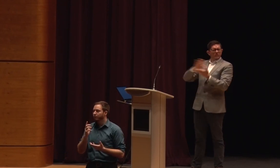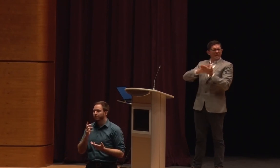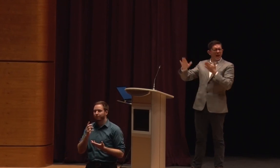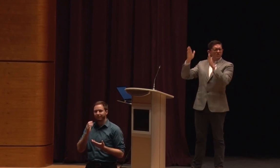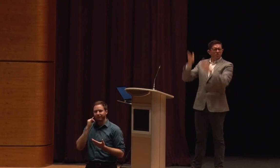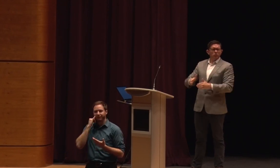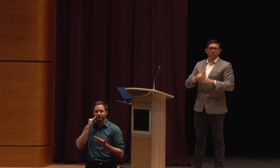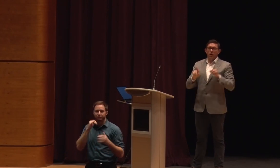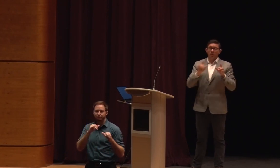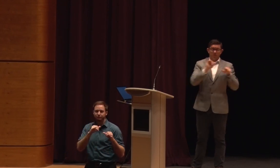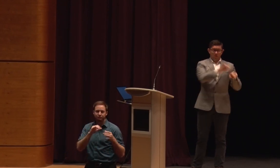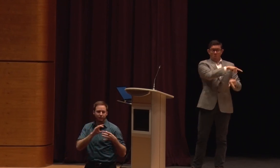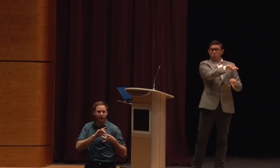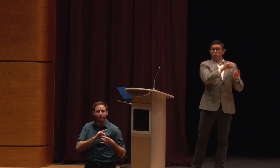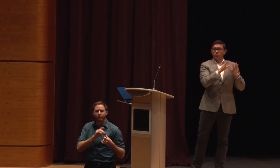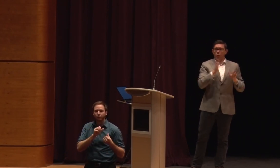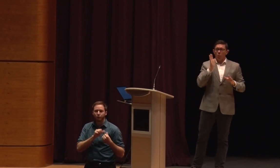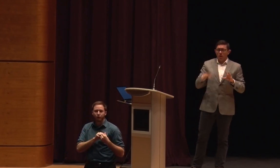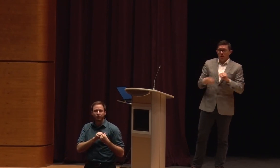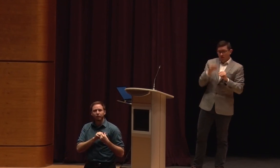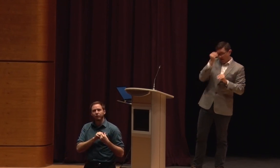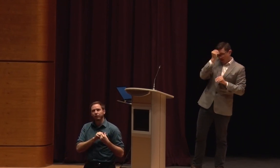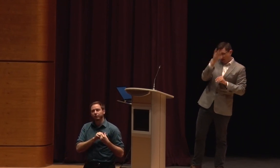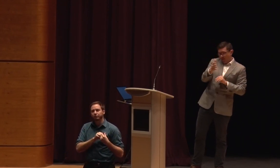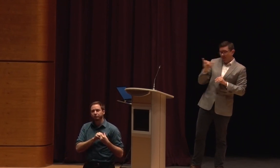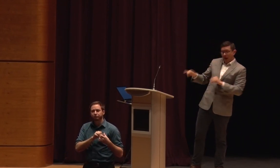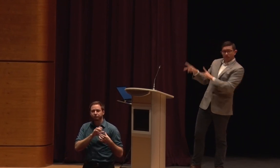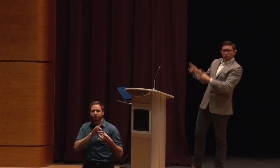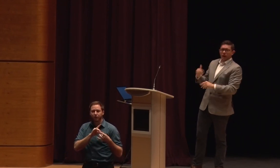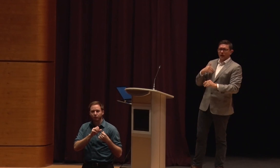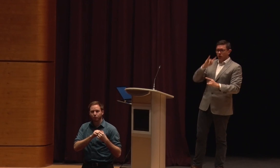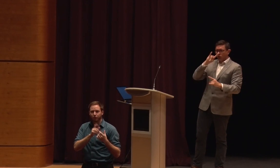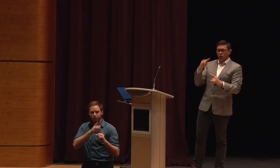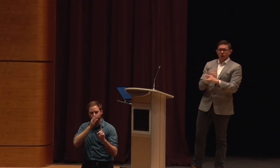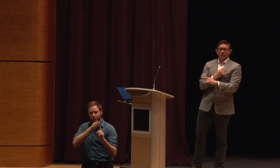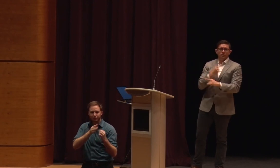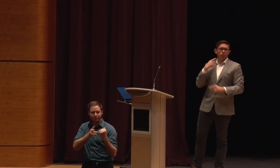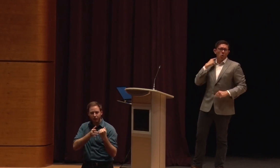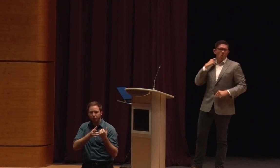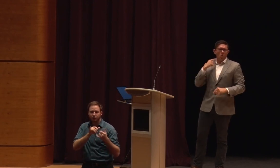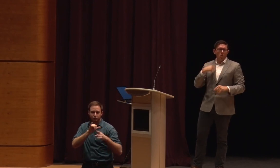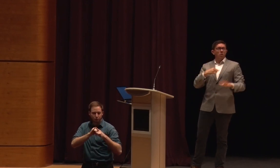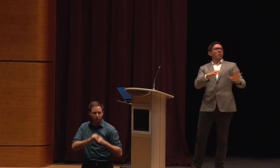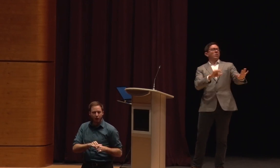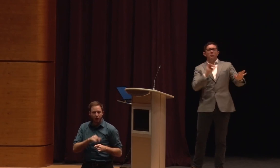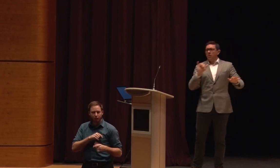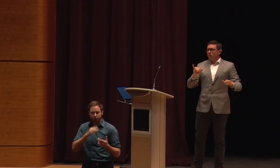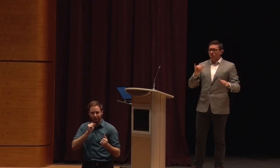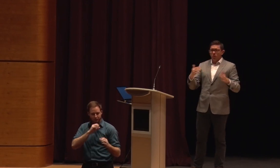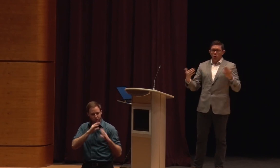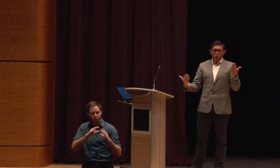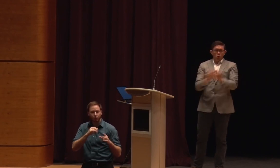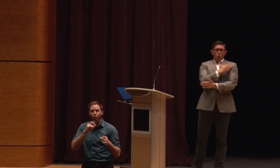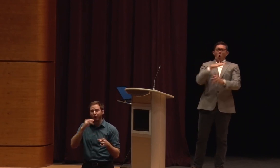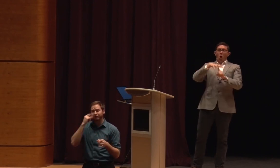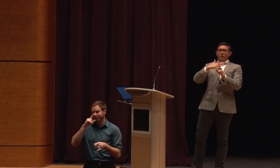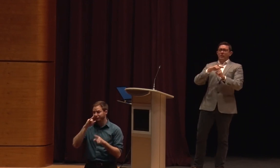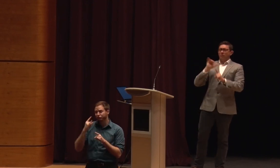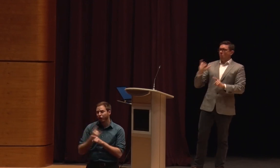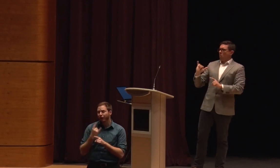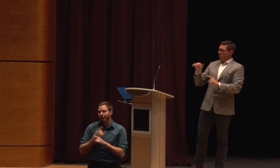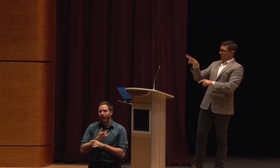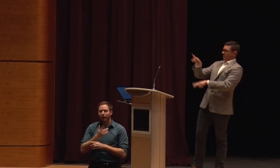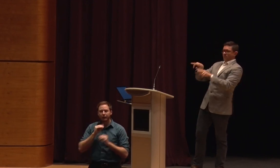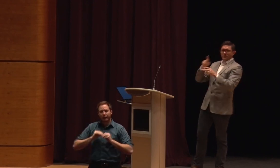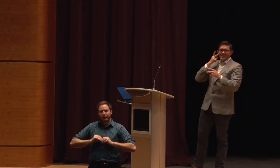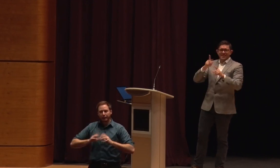any comments with, you know, direct terminology, I was able to let them know that they were being sarcastic.